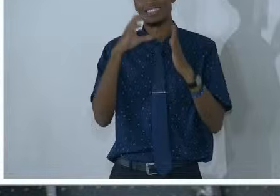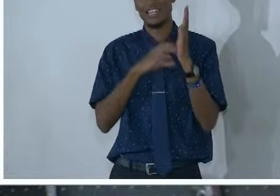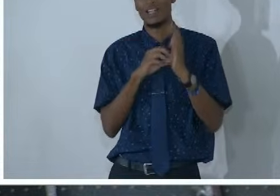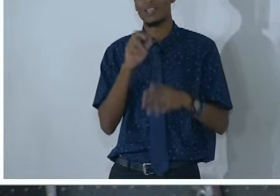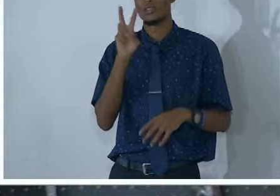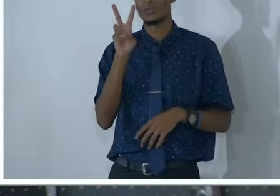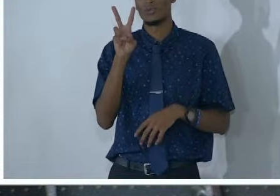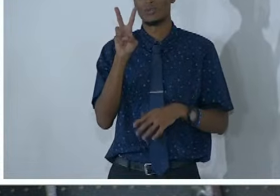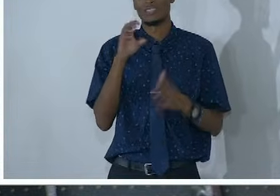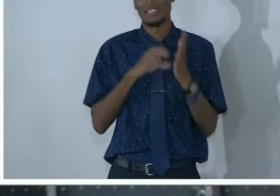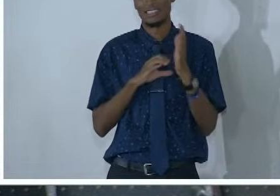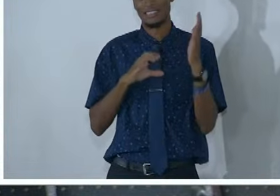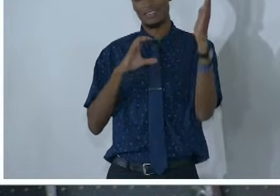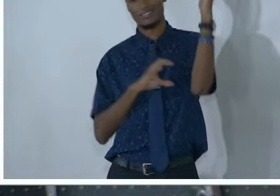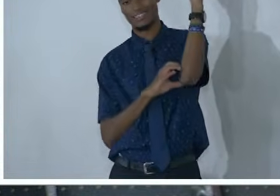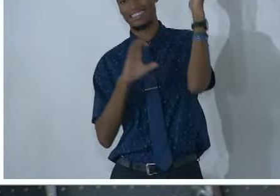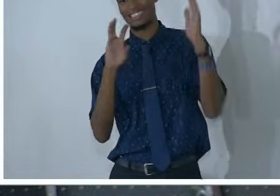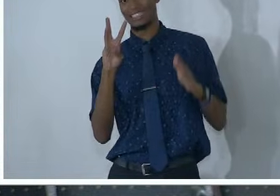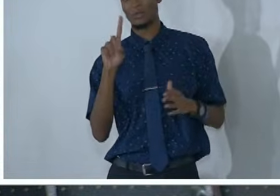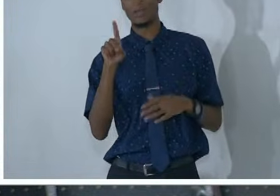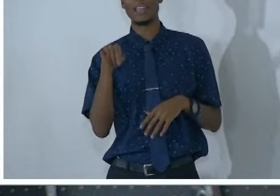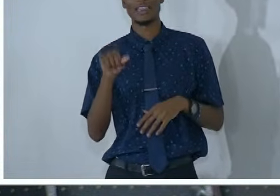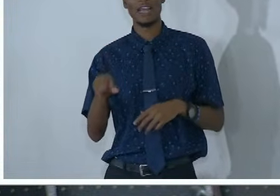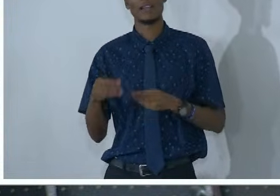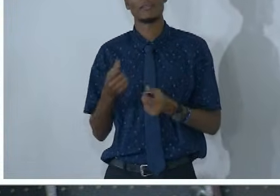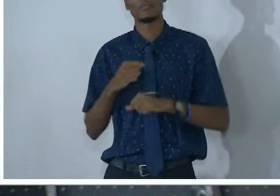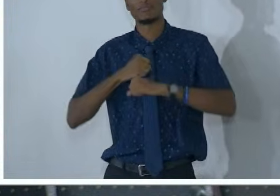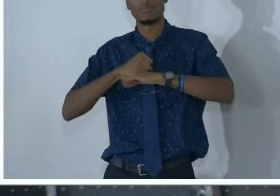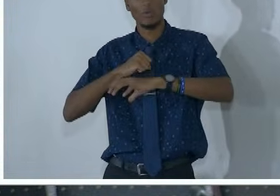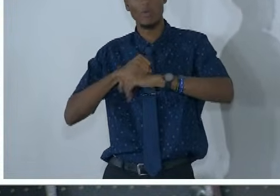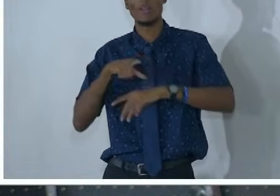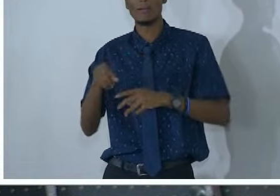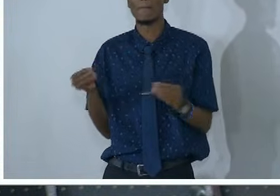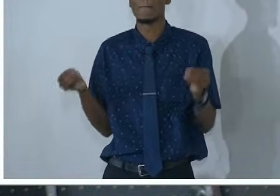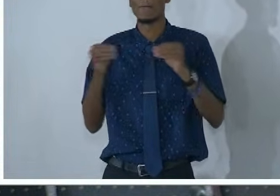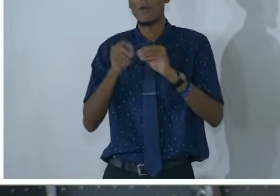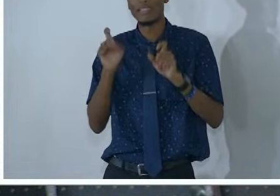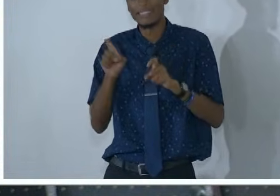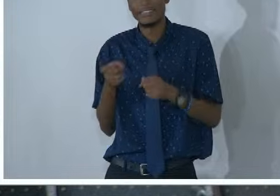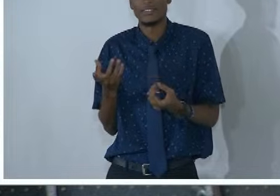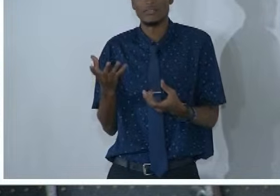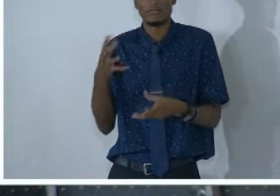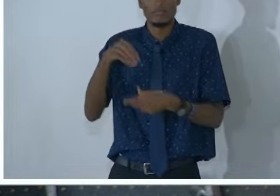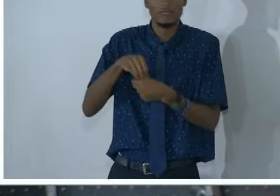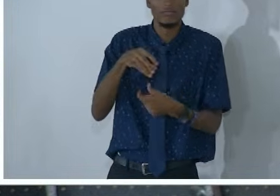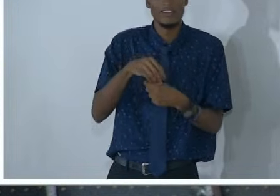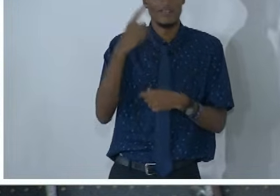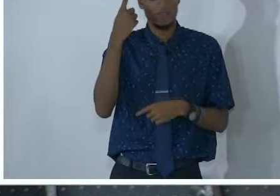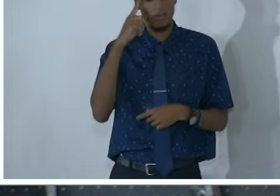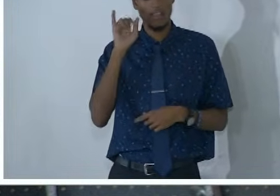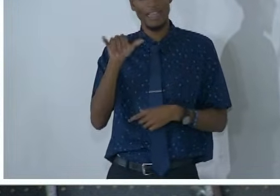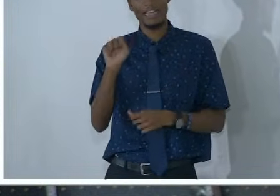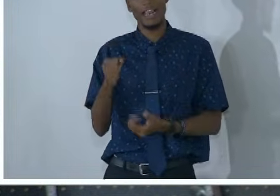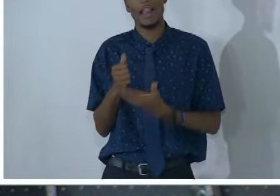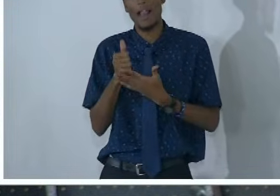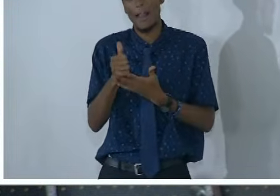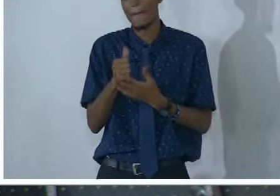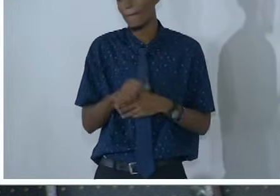61(2) promotes that type of intervention, which means that health can play a role in this regard.